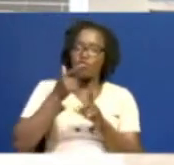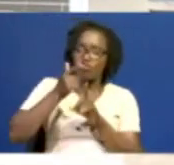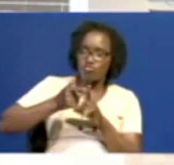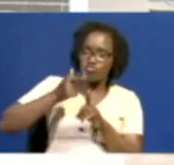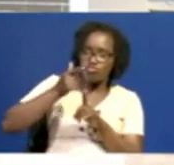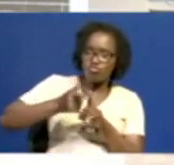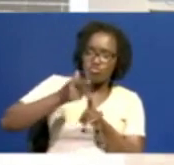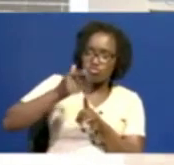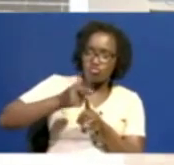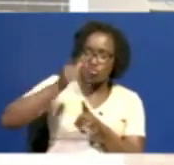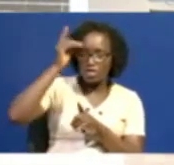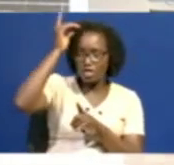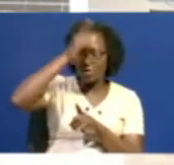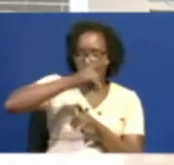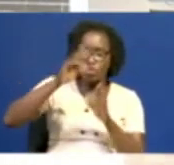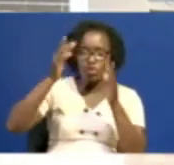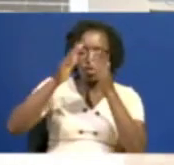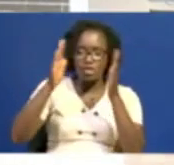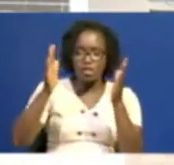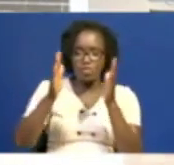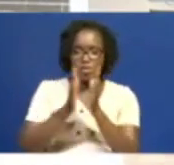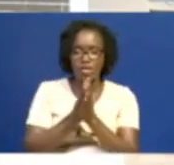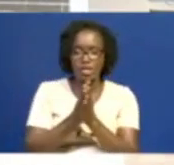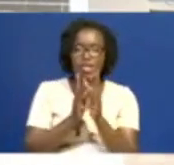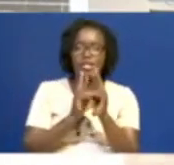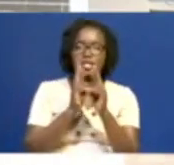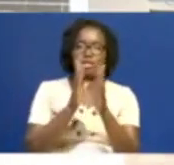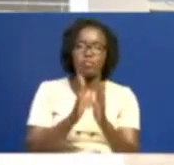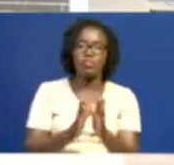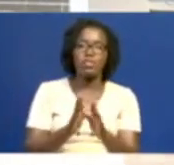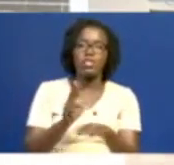historic graduation ceremony. Abdiaziz Hashim